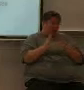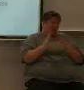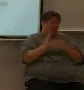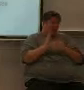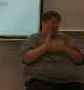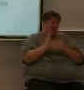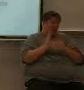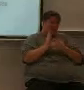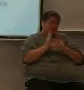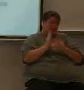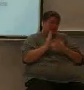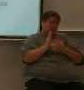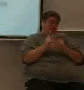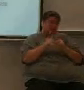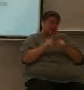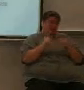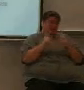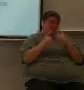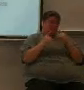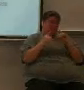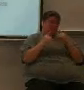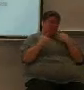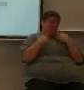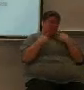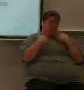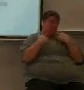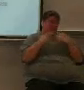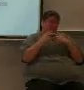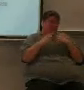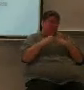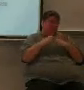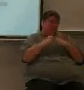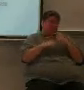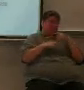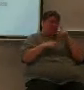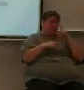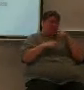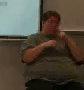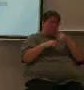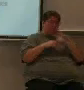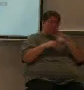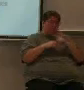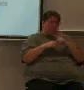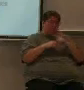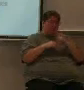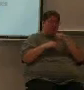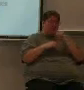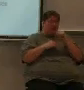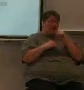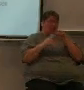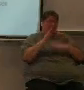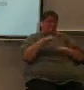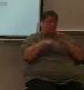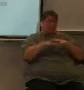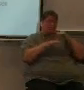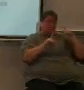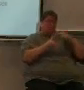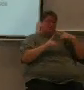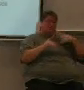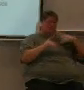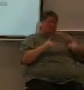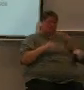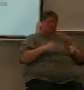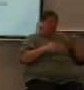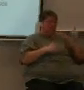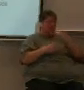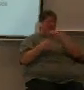Although it has its problems, it's just one number, right? And it's not based on specific sensitivities. The other alternative is to